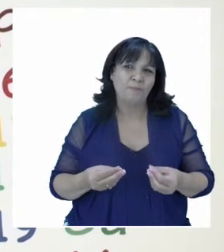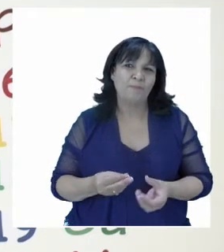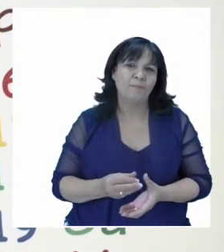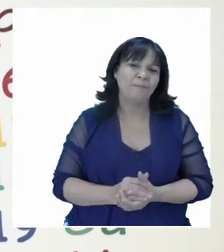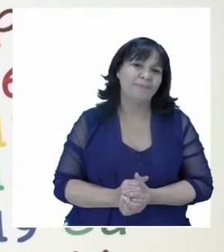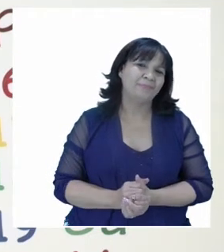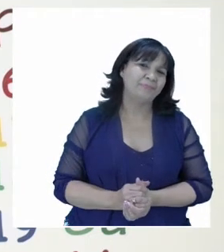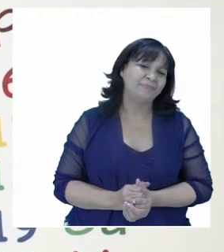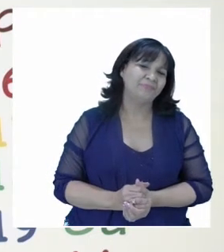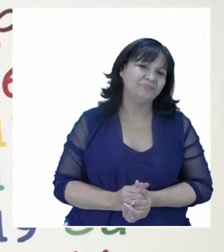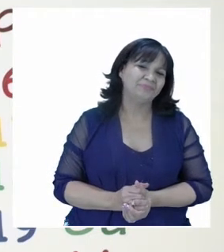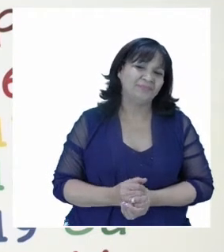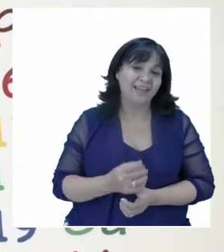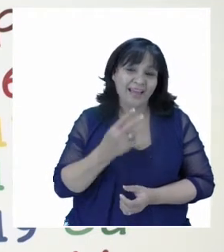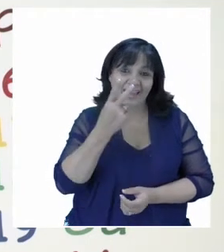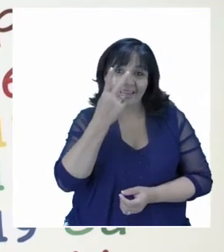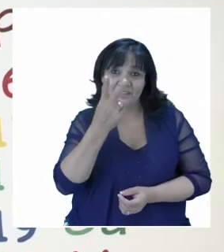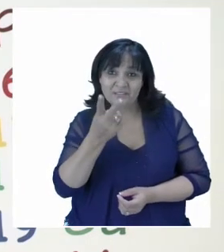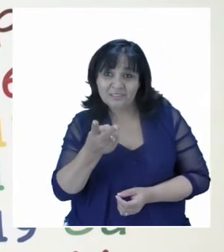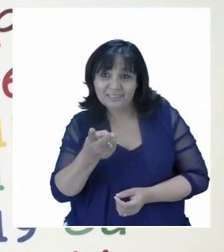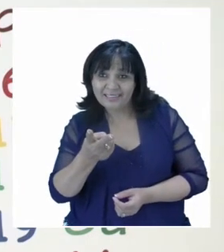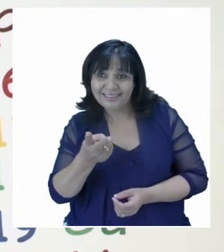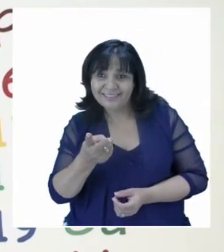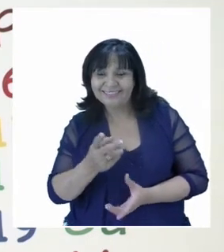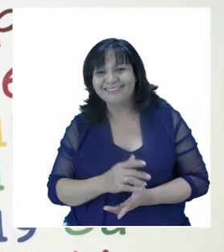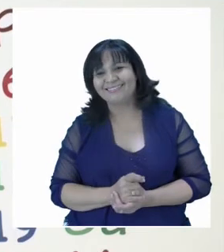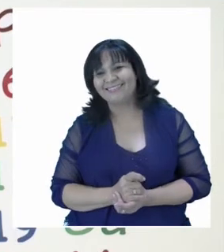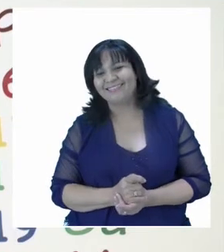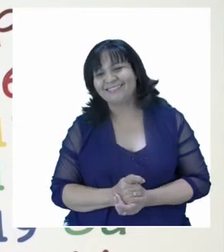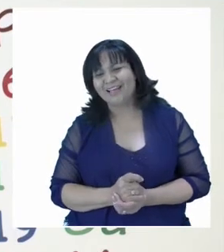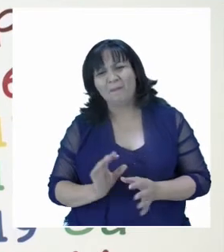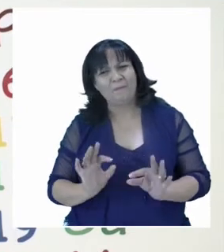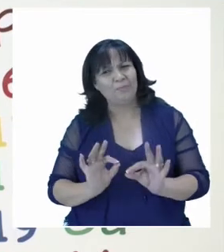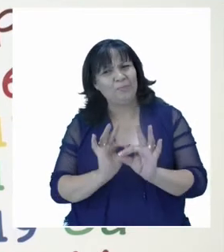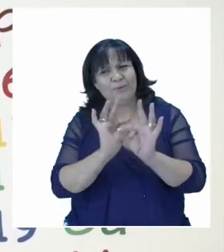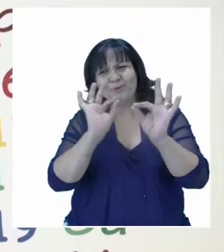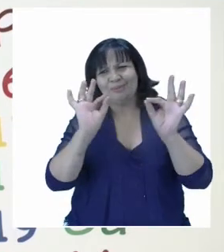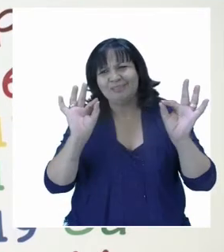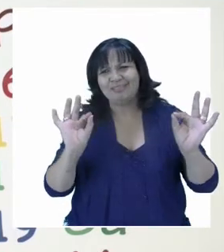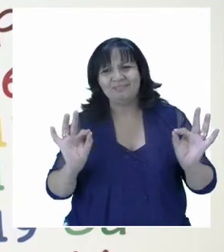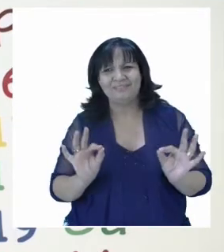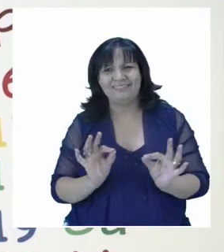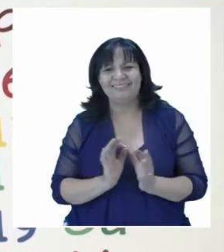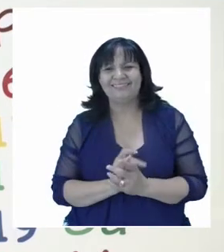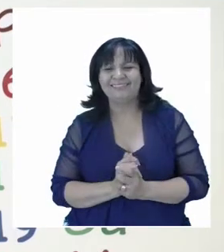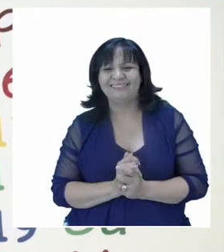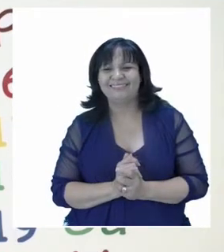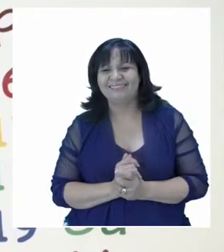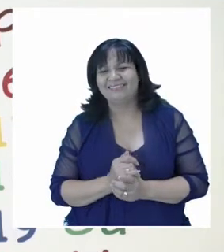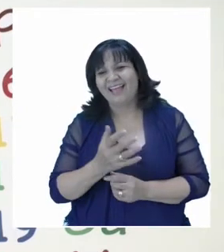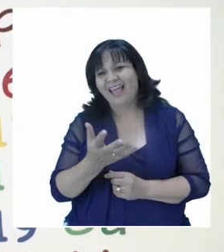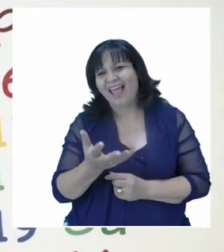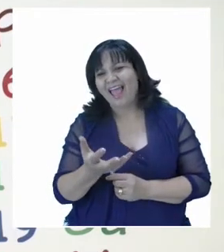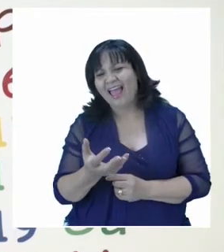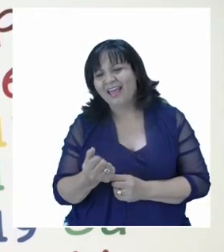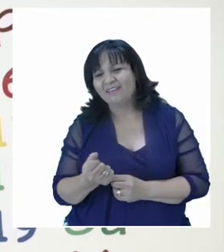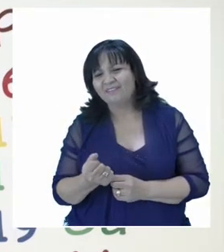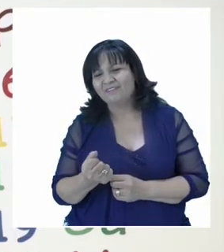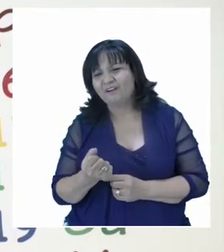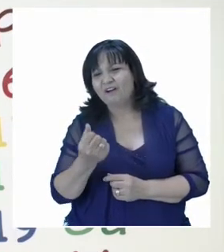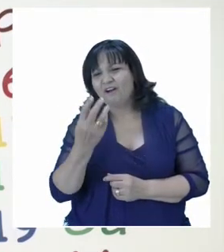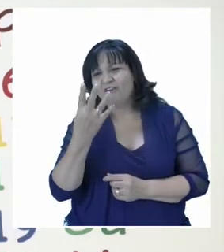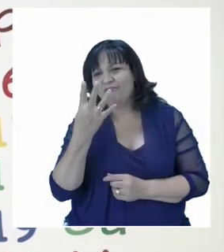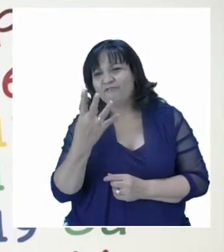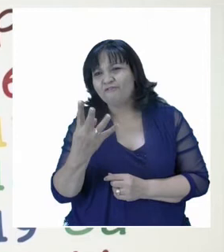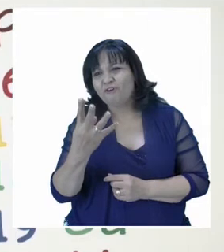pillow. Can you see the pillow? It's beautiful. And it also has its 4 corners. Let's